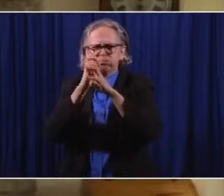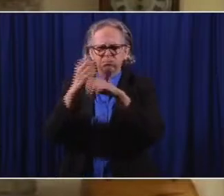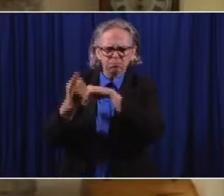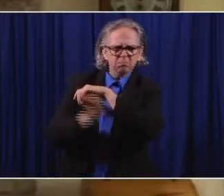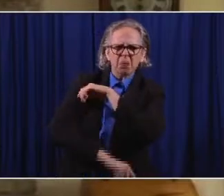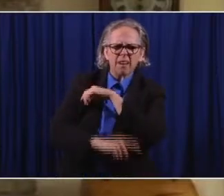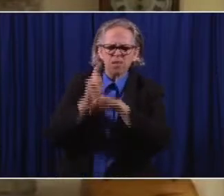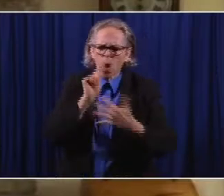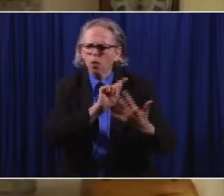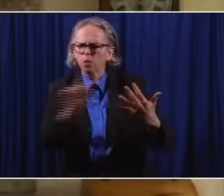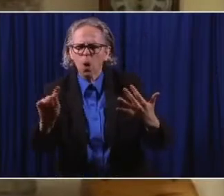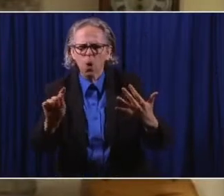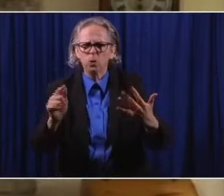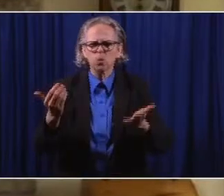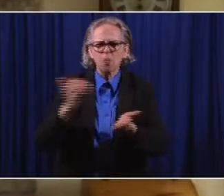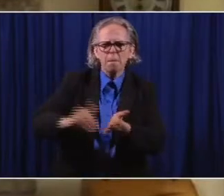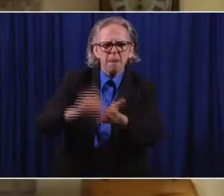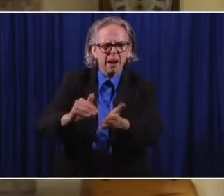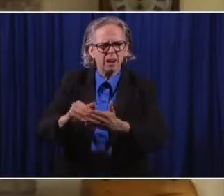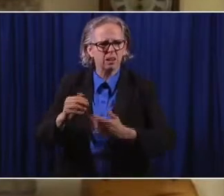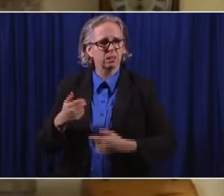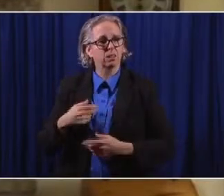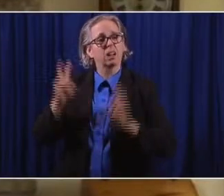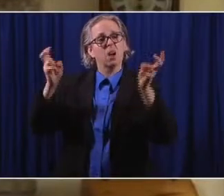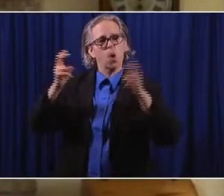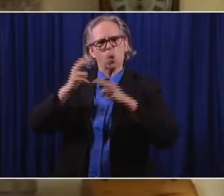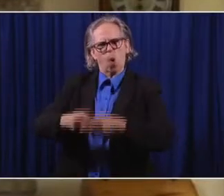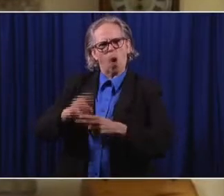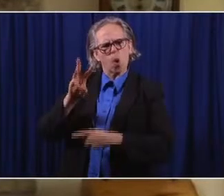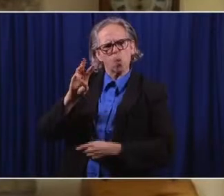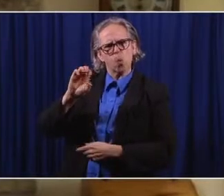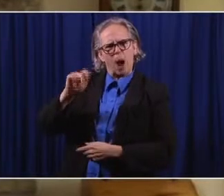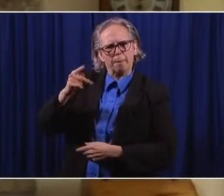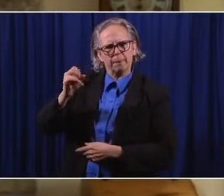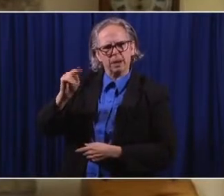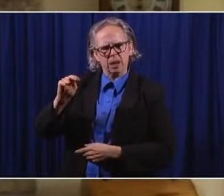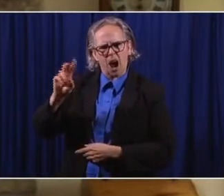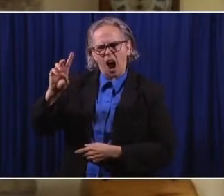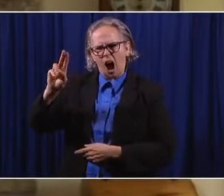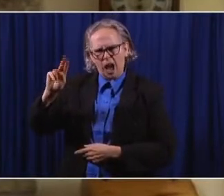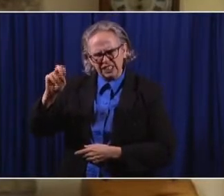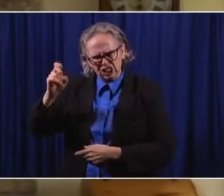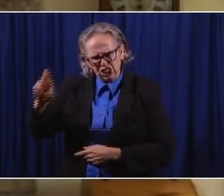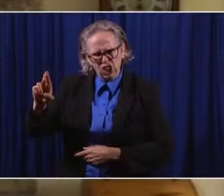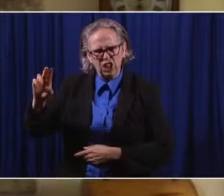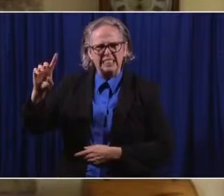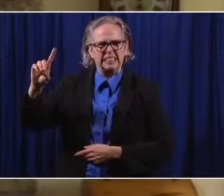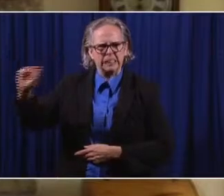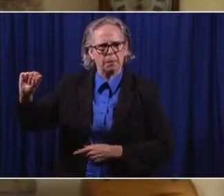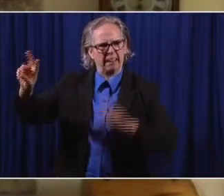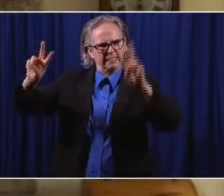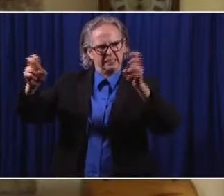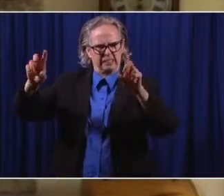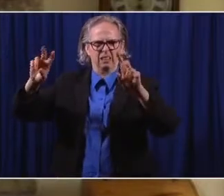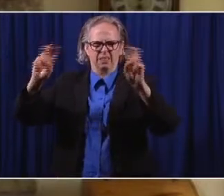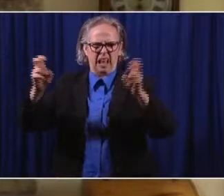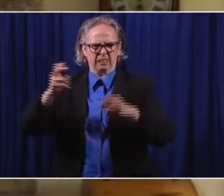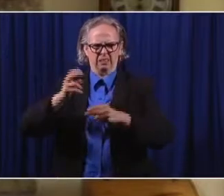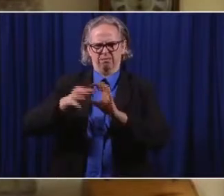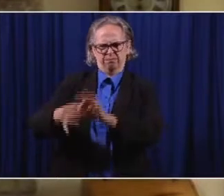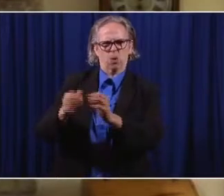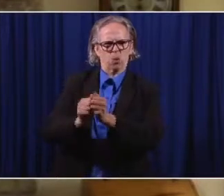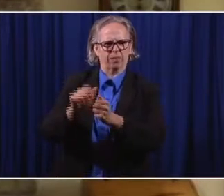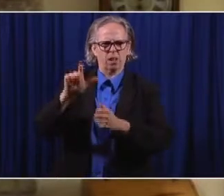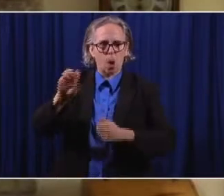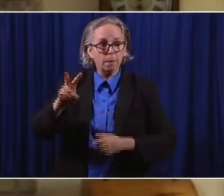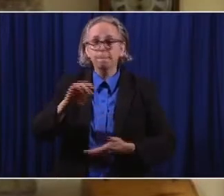call weapons under disability. They're not allowed to have the gun because they've committed a felony. And we would enhance the penalty, give judges more